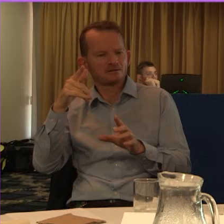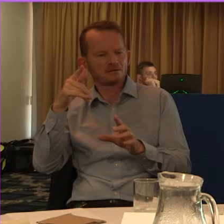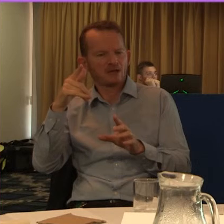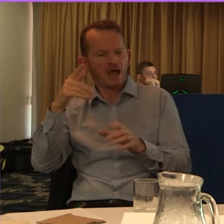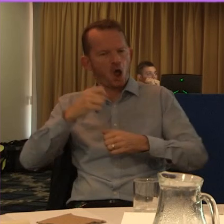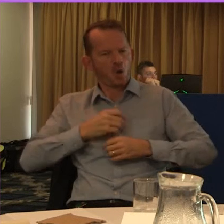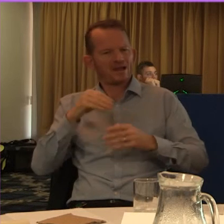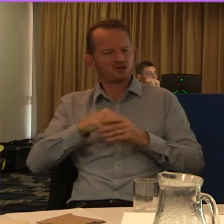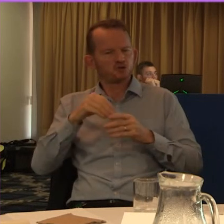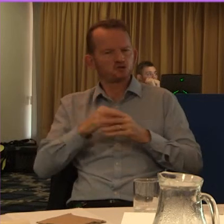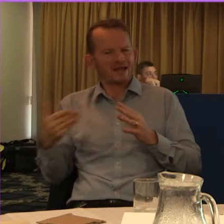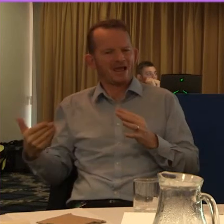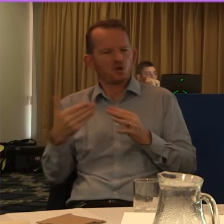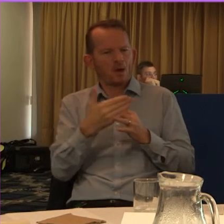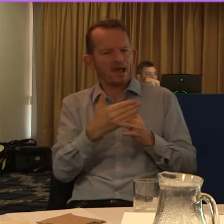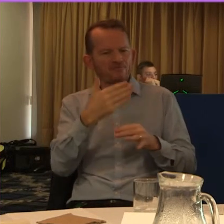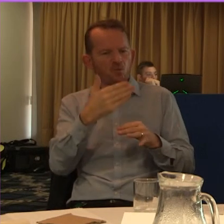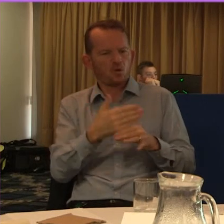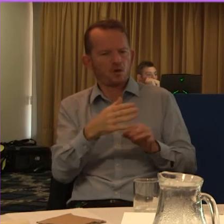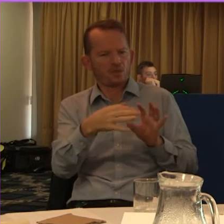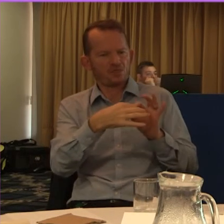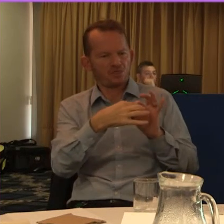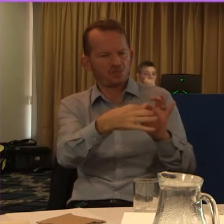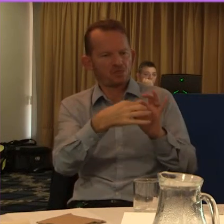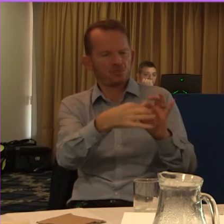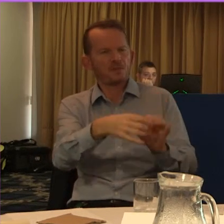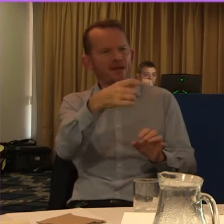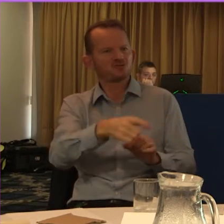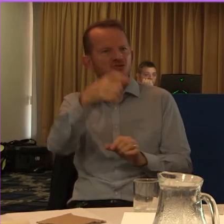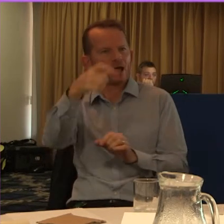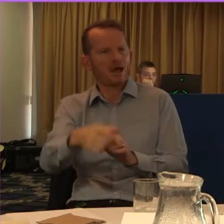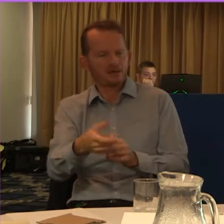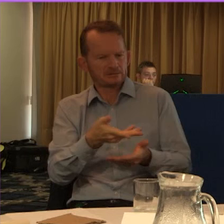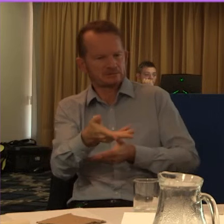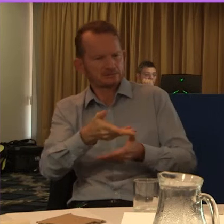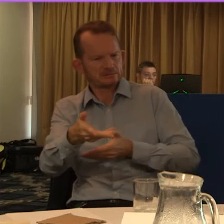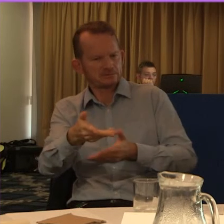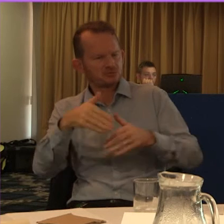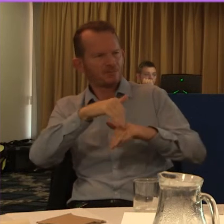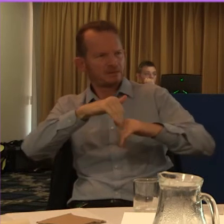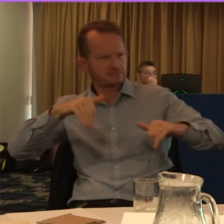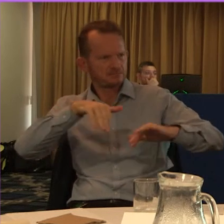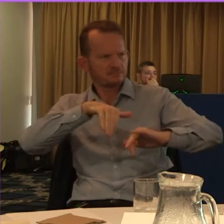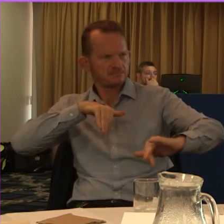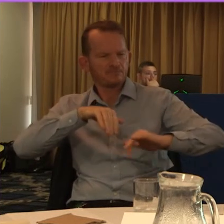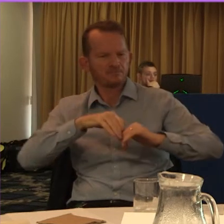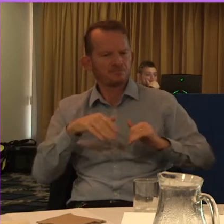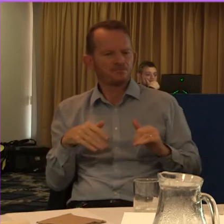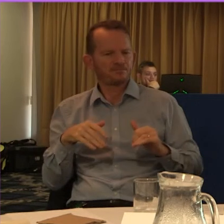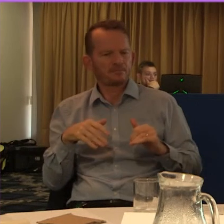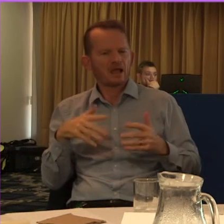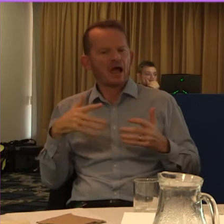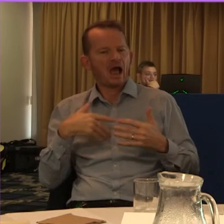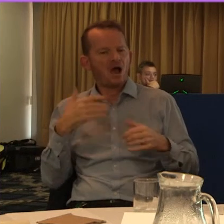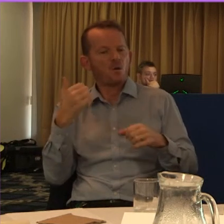own issues don't get in the way of the work we do with our patients, clients, service users. And I think another example of